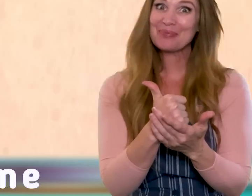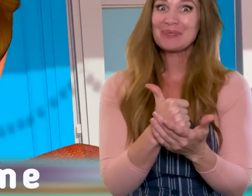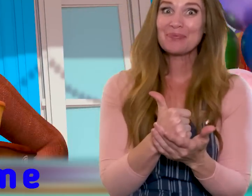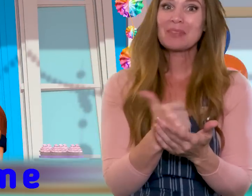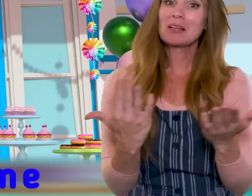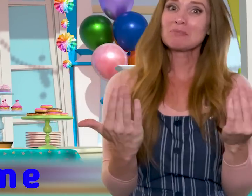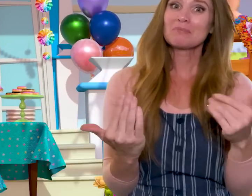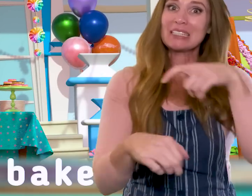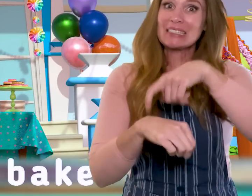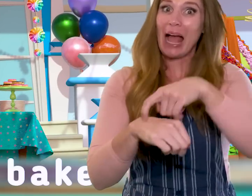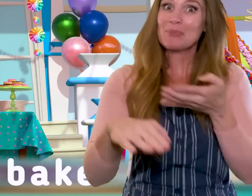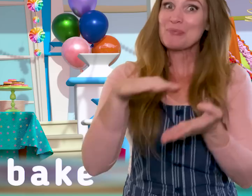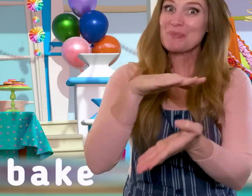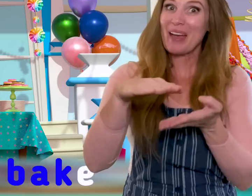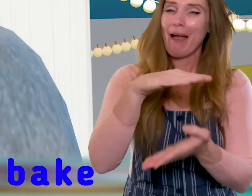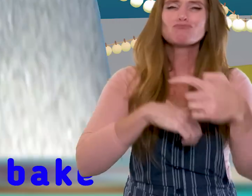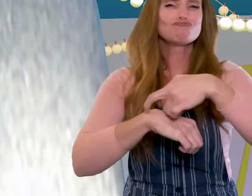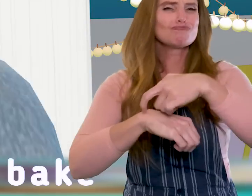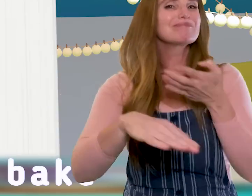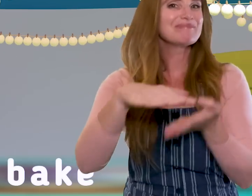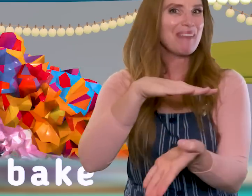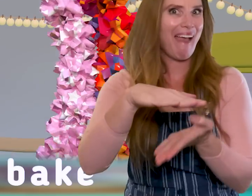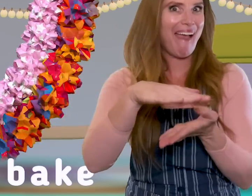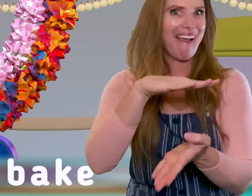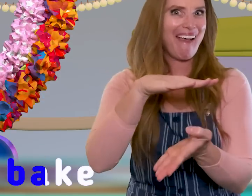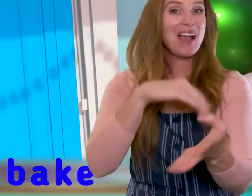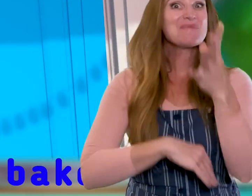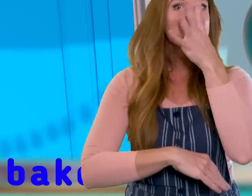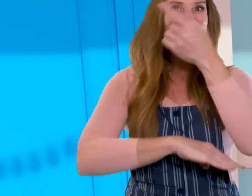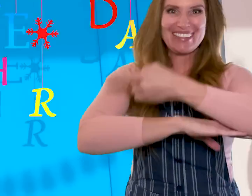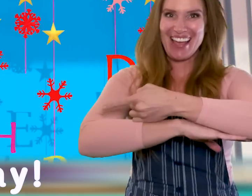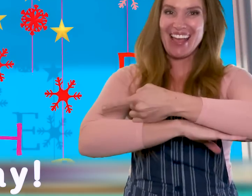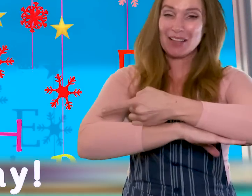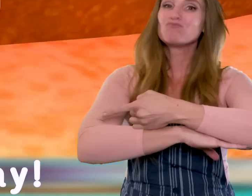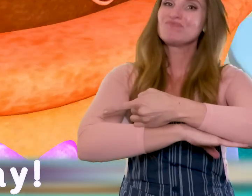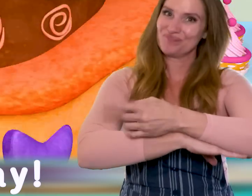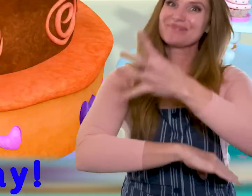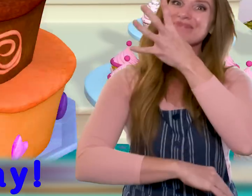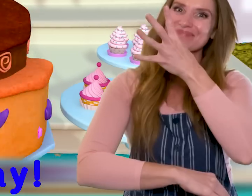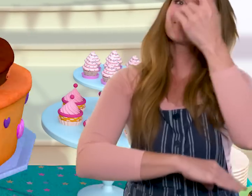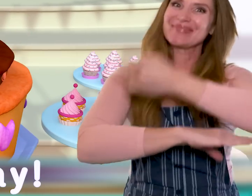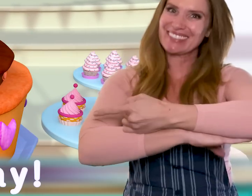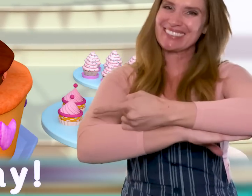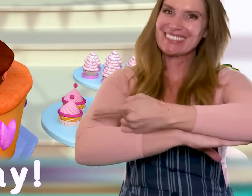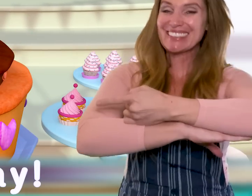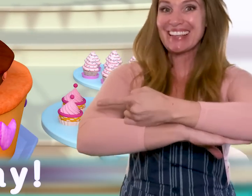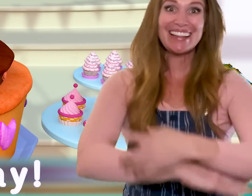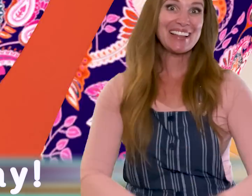me now it's time to bake now it's time to bake it's Mother's Day it's